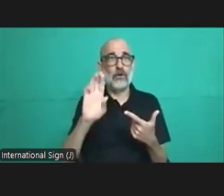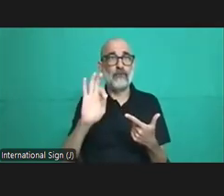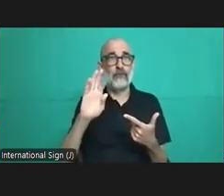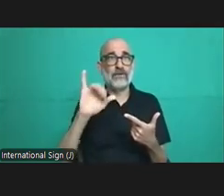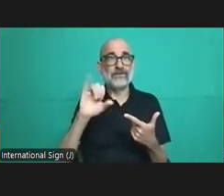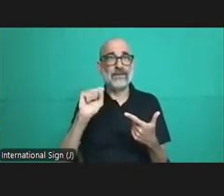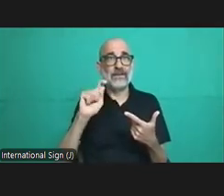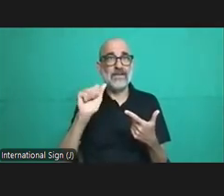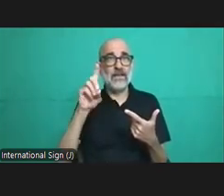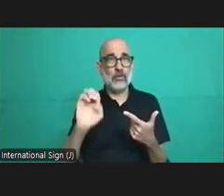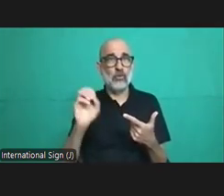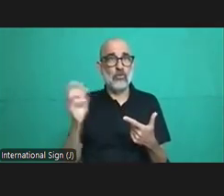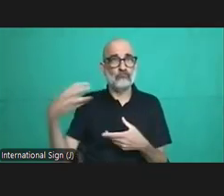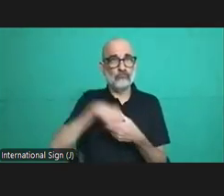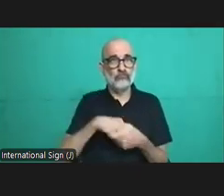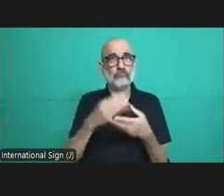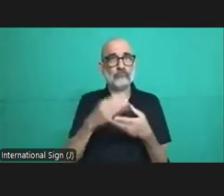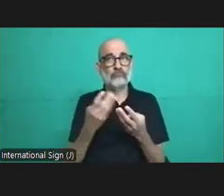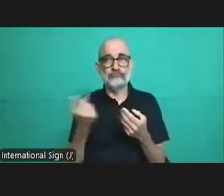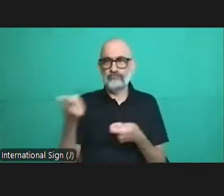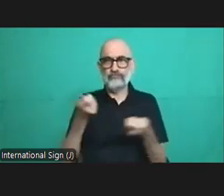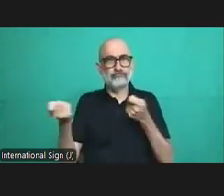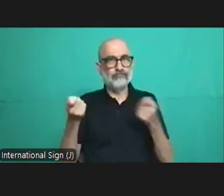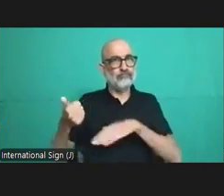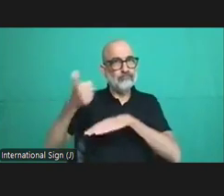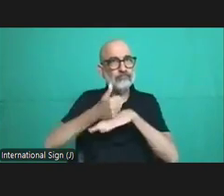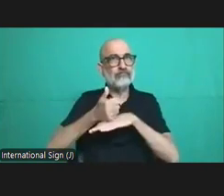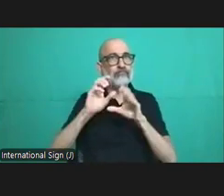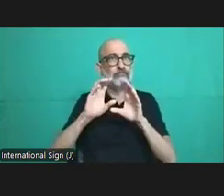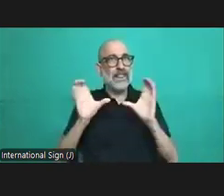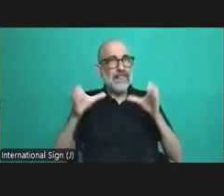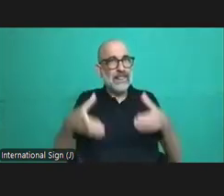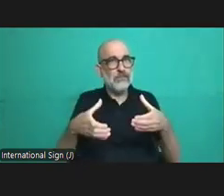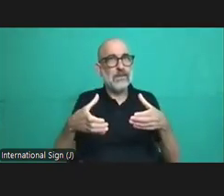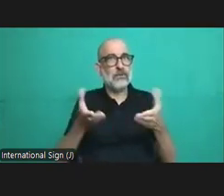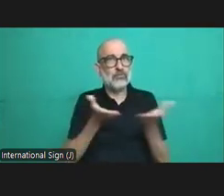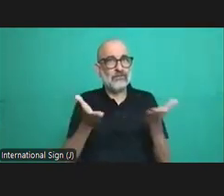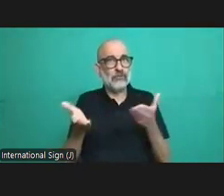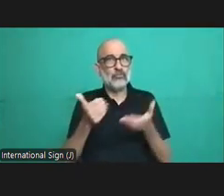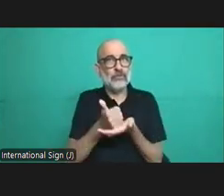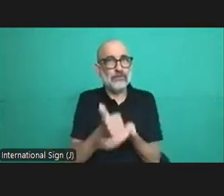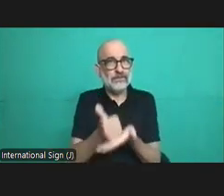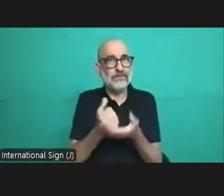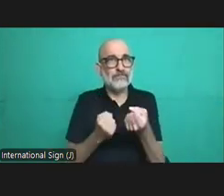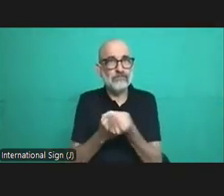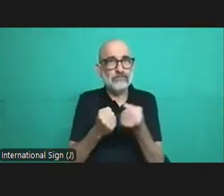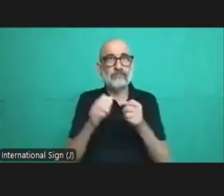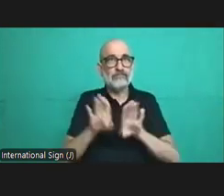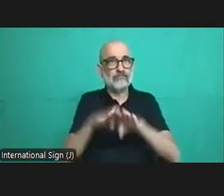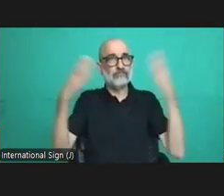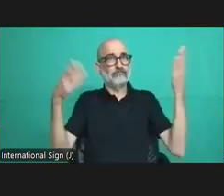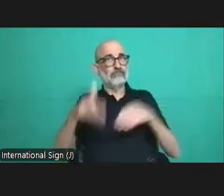so much, Gabriel. Very good morning to you and a very good morning to all here present. Let me first of all begin by